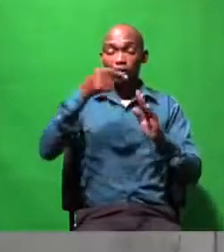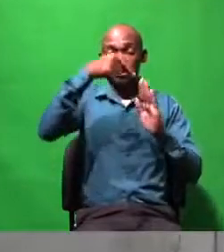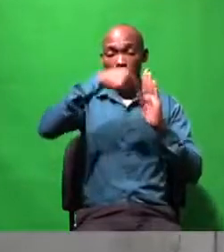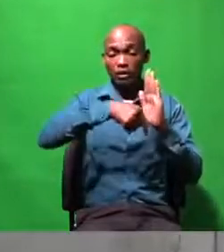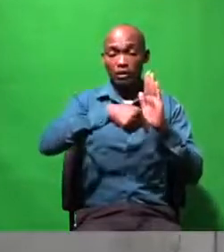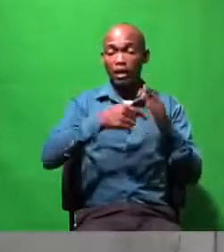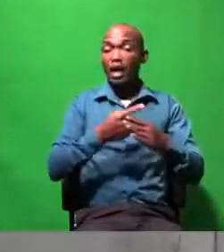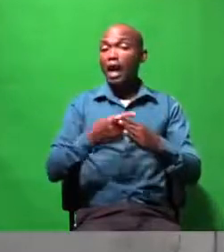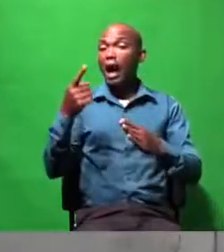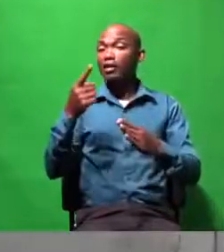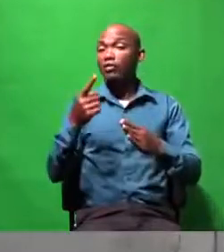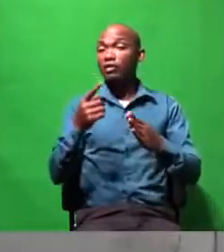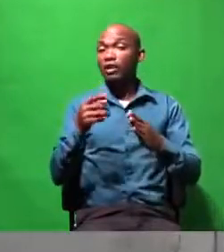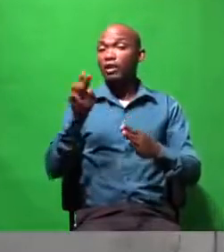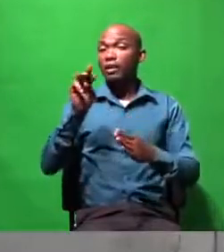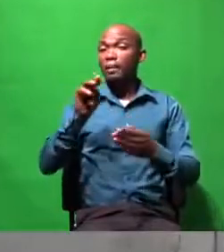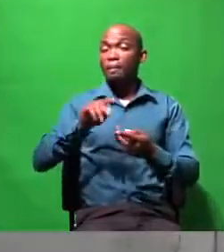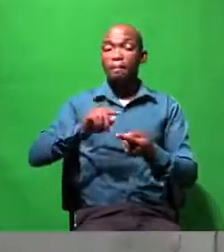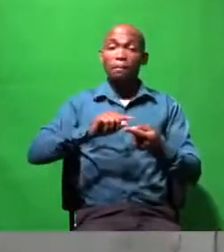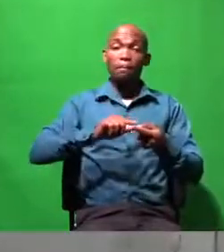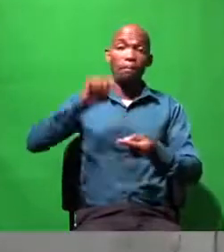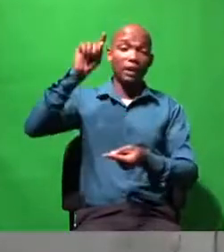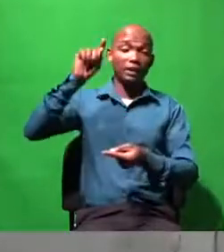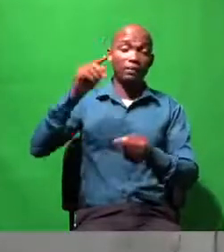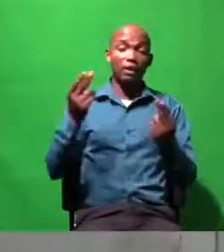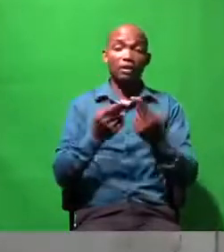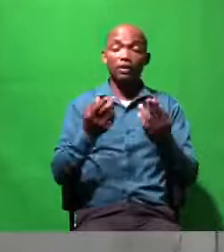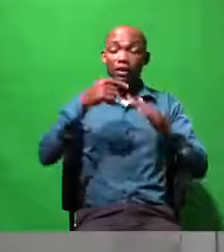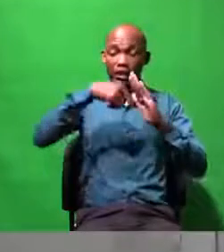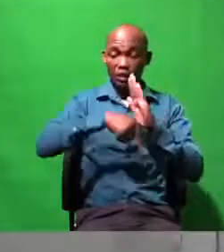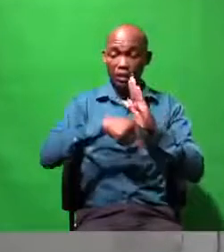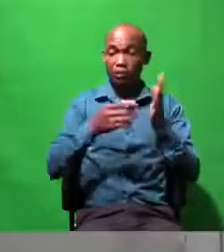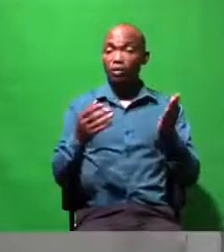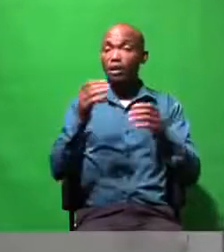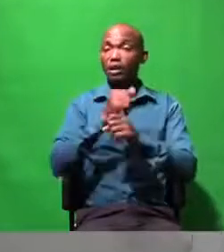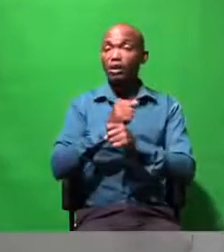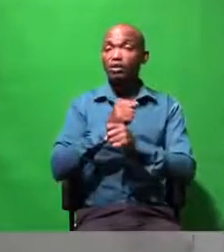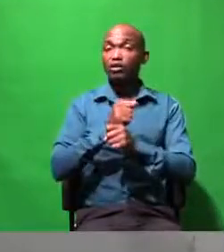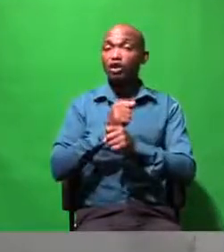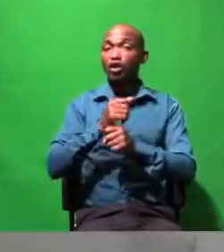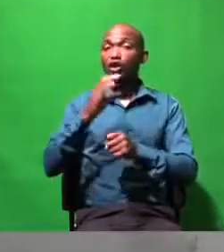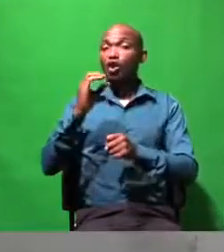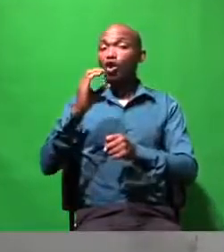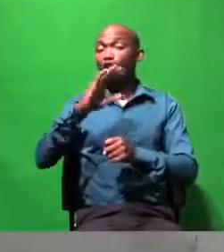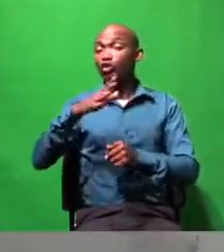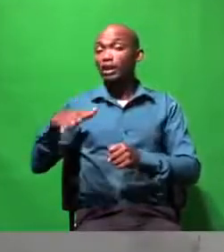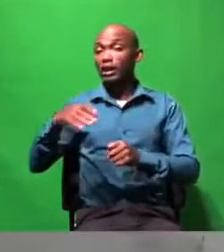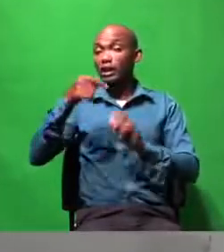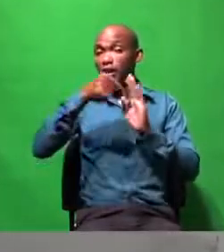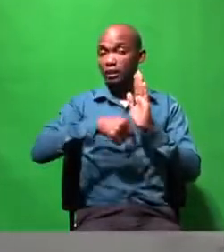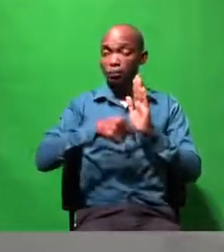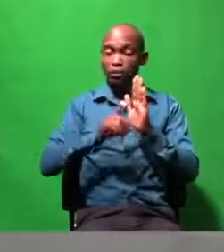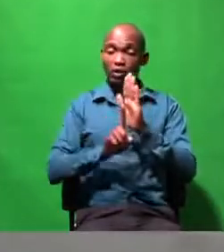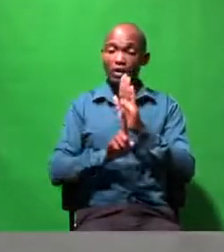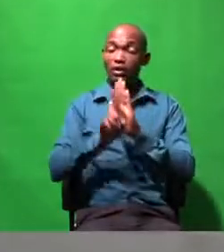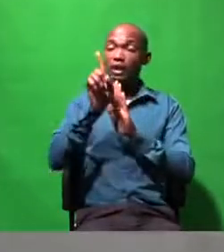meters, and we have oceanic deep. That is the deepness of the ocean. We have oceanic deeps or trench. And then we have rising